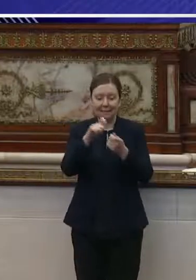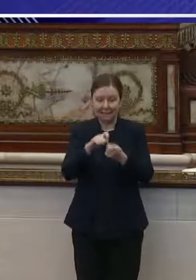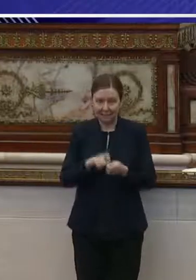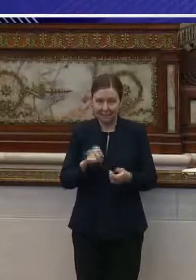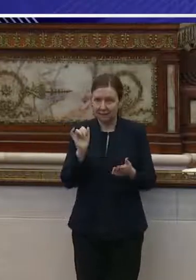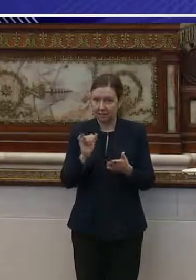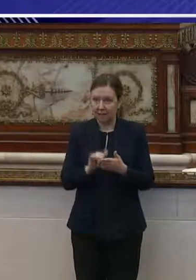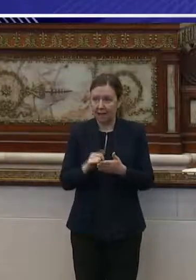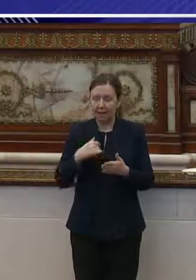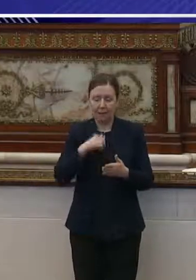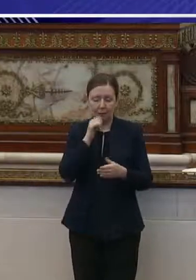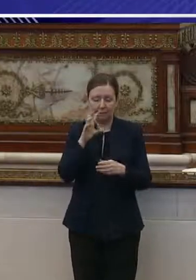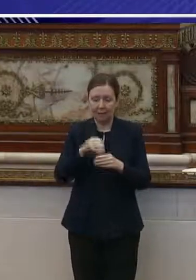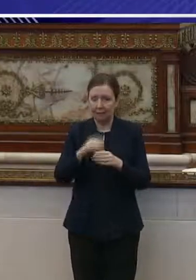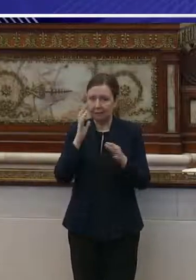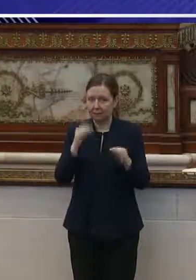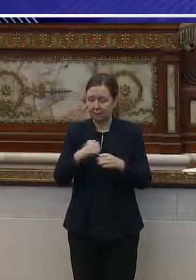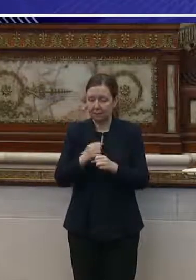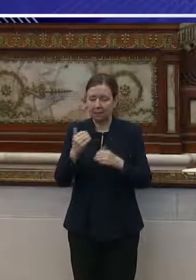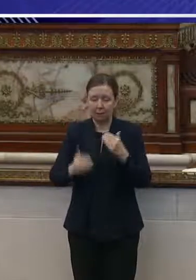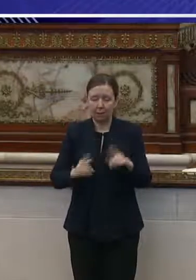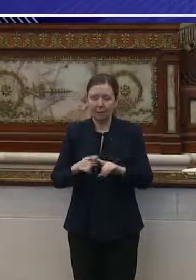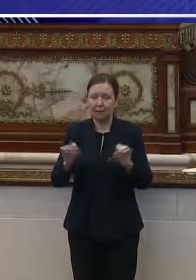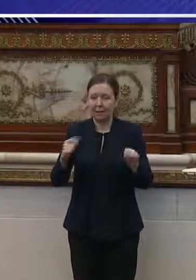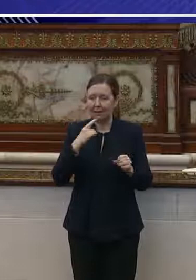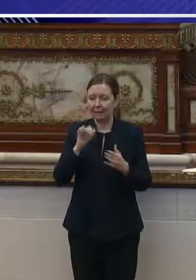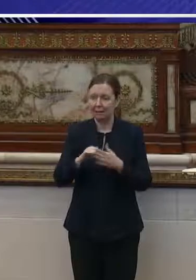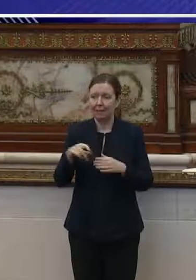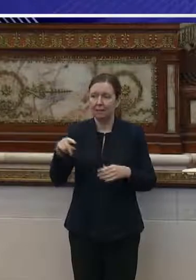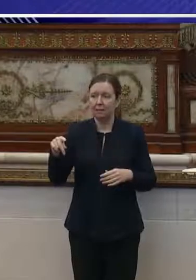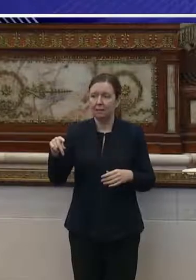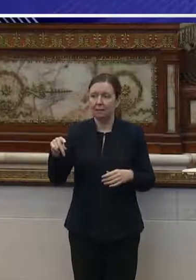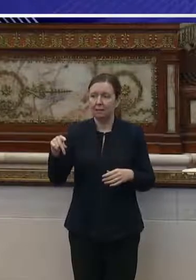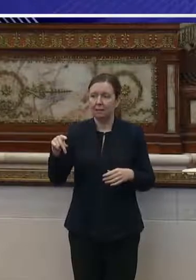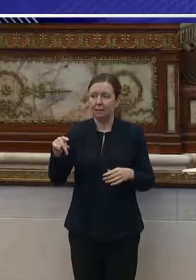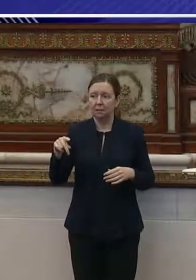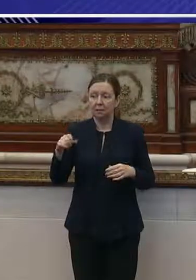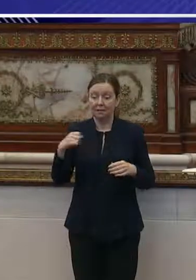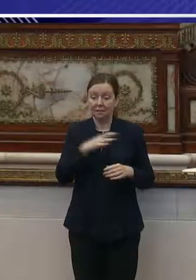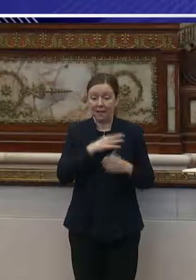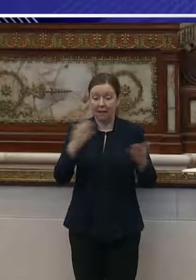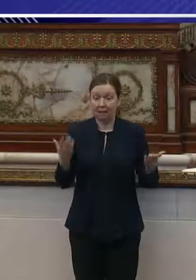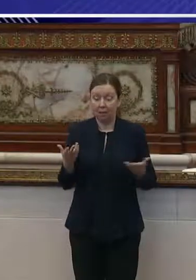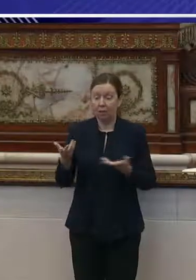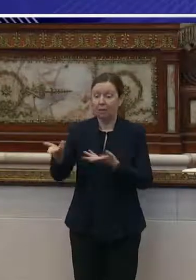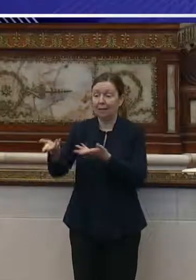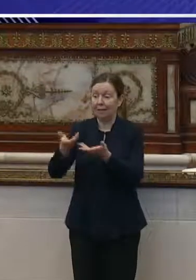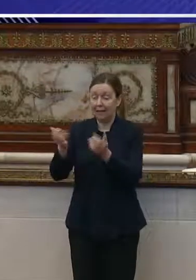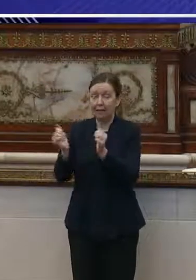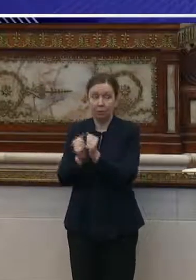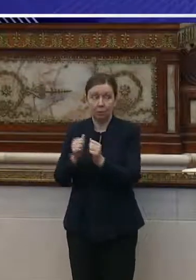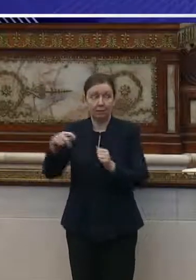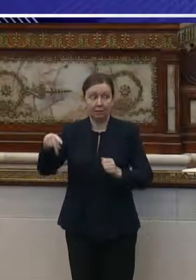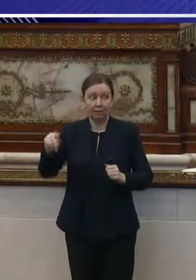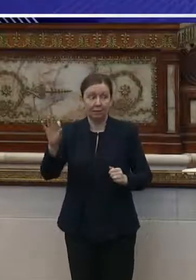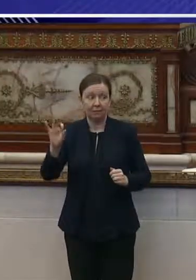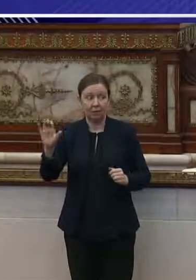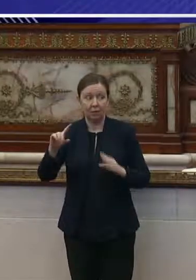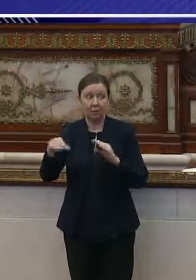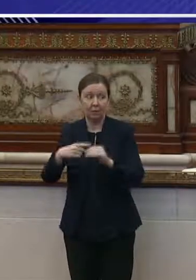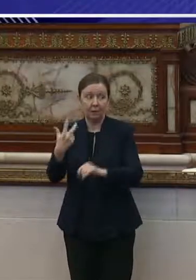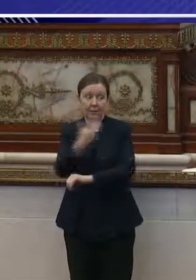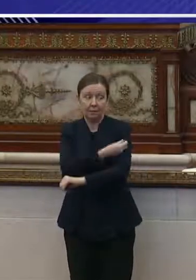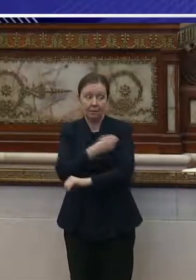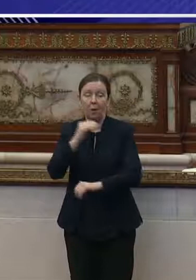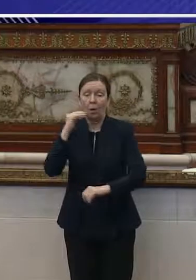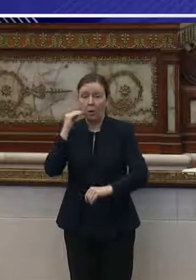not in the decision-making process, but I can say that feeling that staff here got engaged with Philly Fighting COVID about vaccinating home